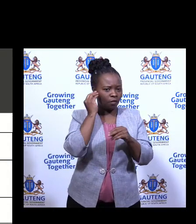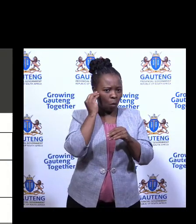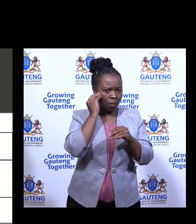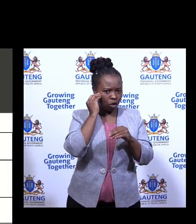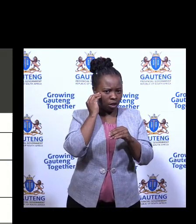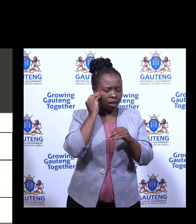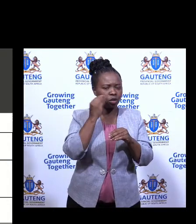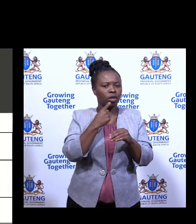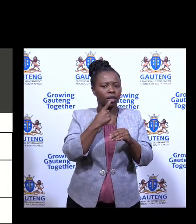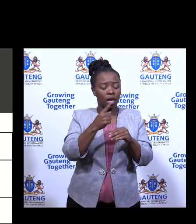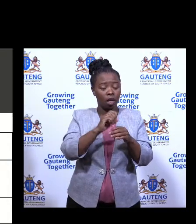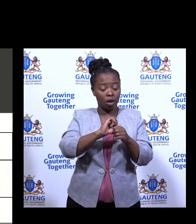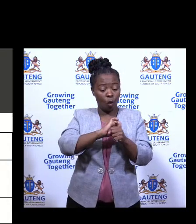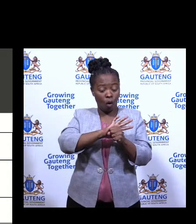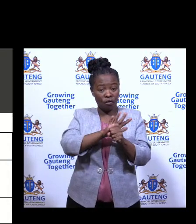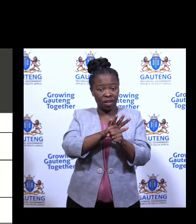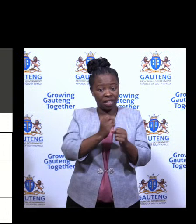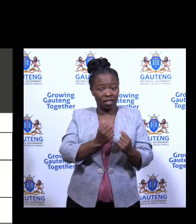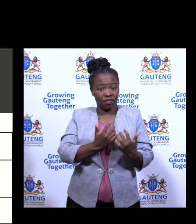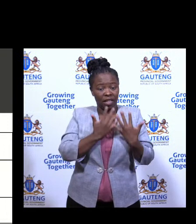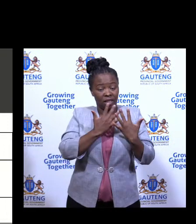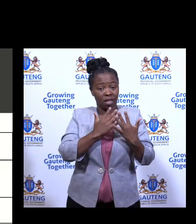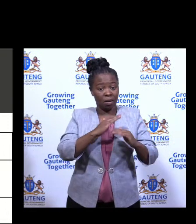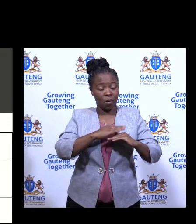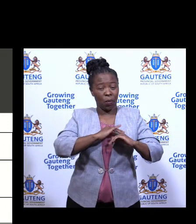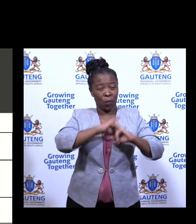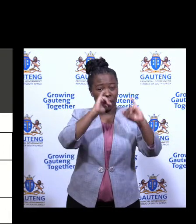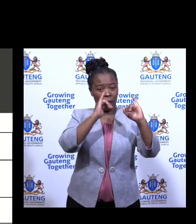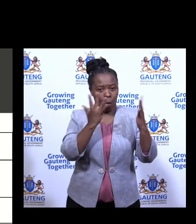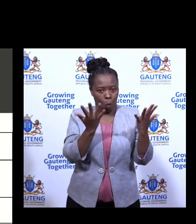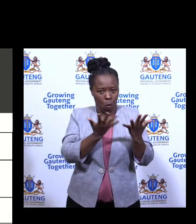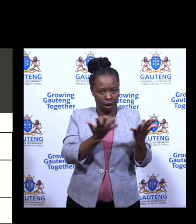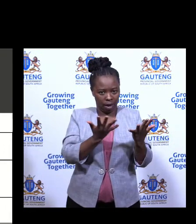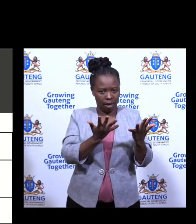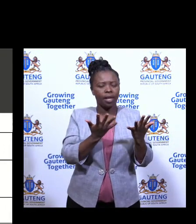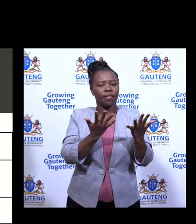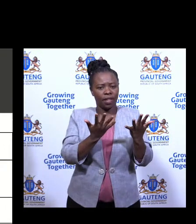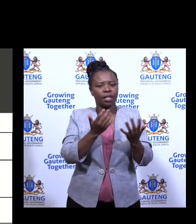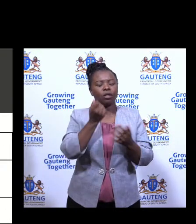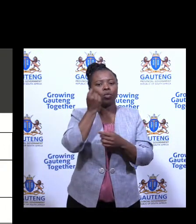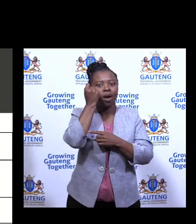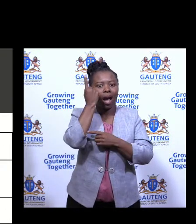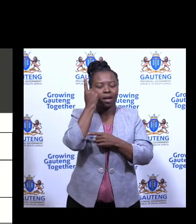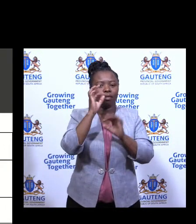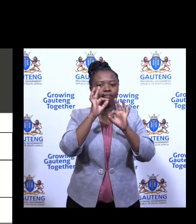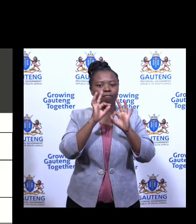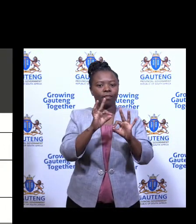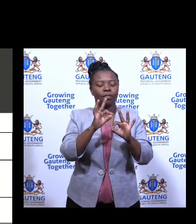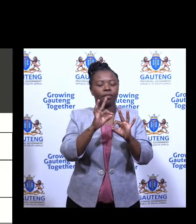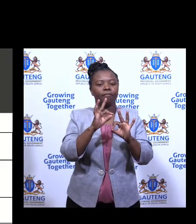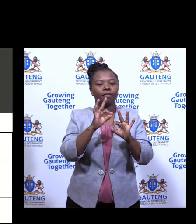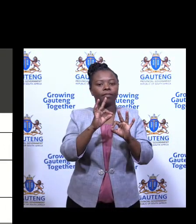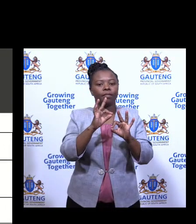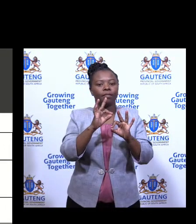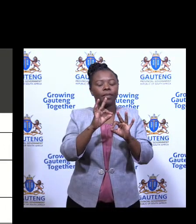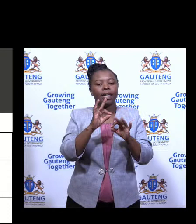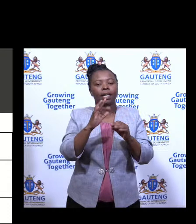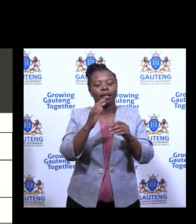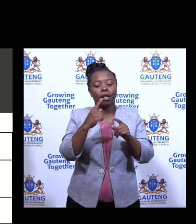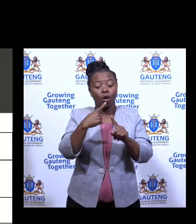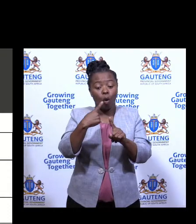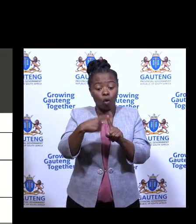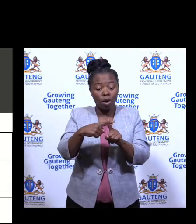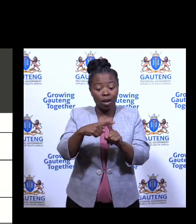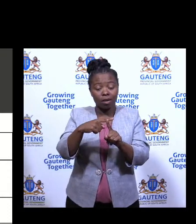of where COVID infections are taking place. And here we were trying to understand where we were seeing multiple cases happening at the